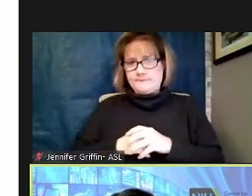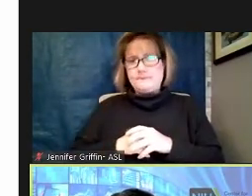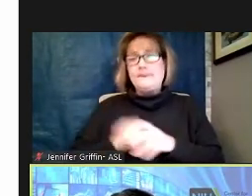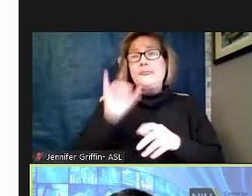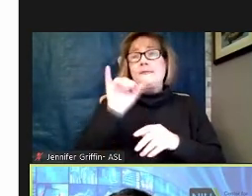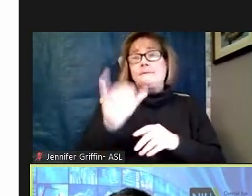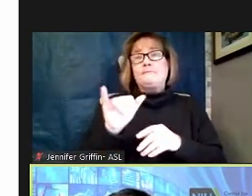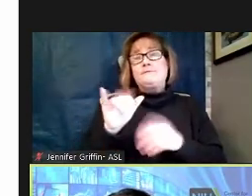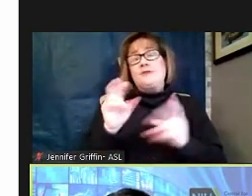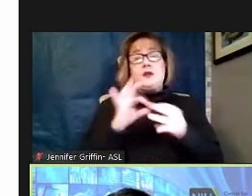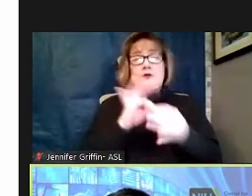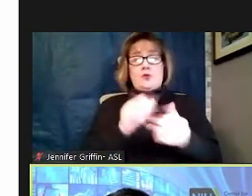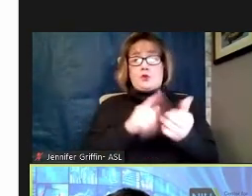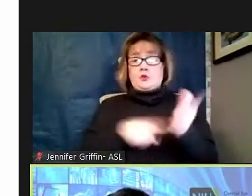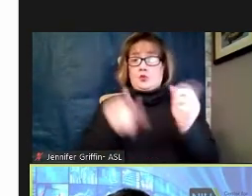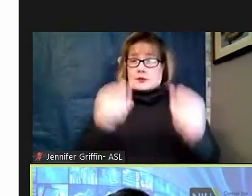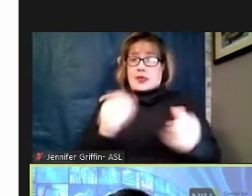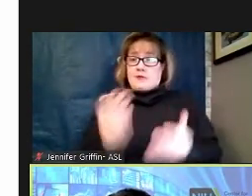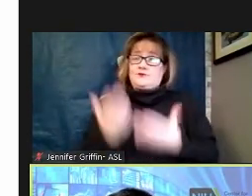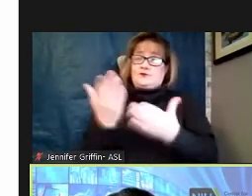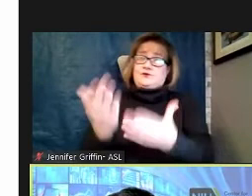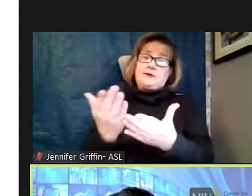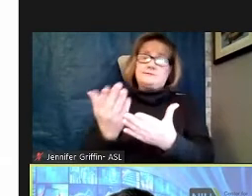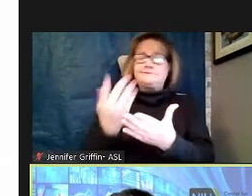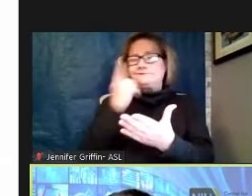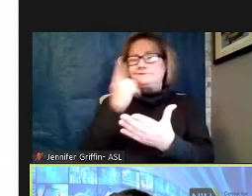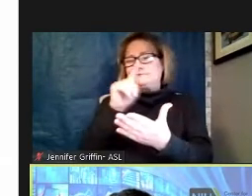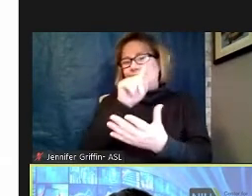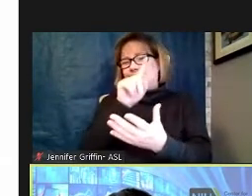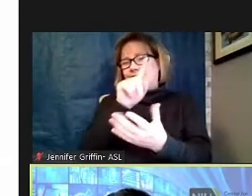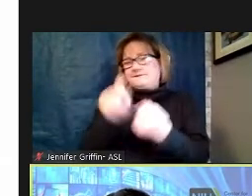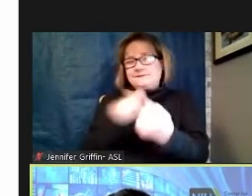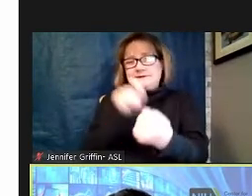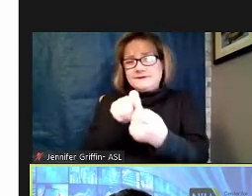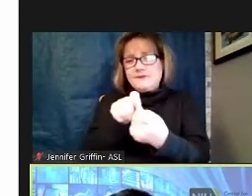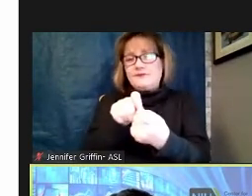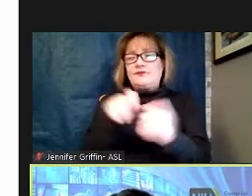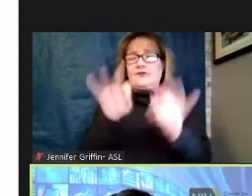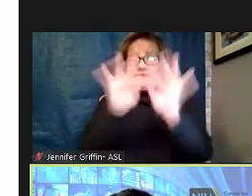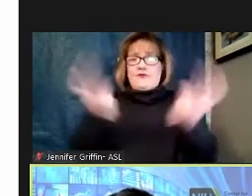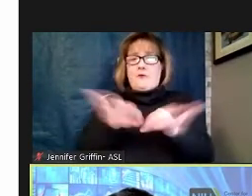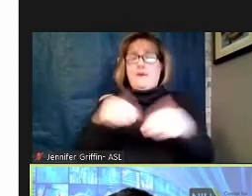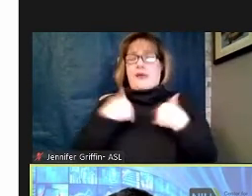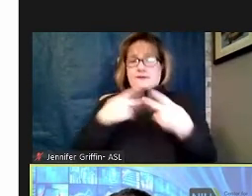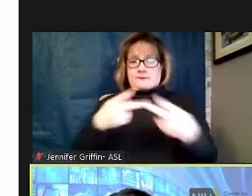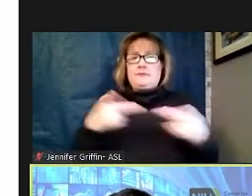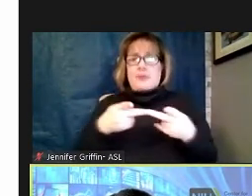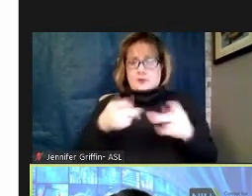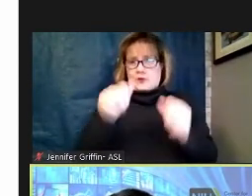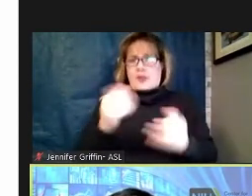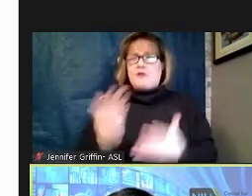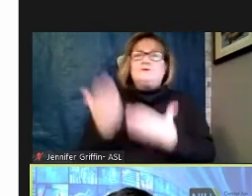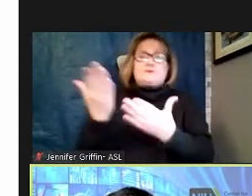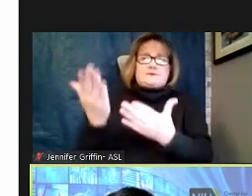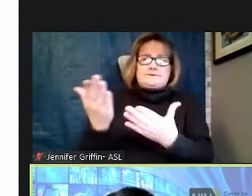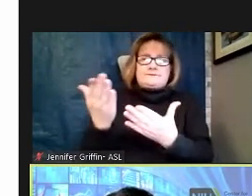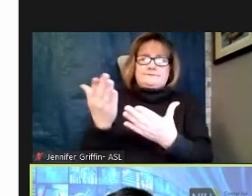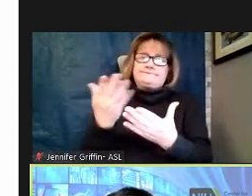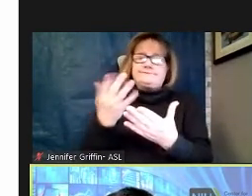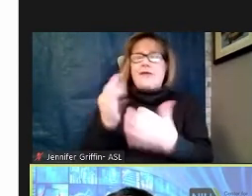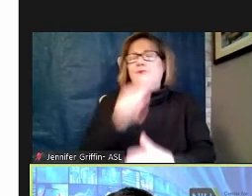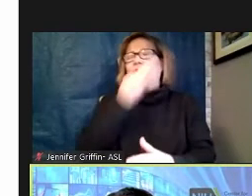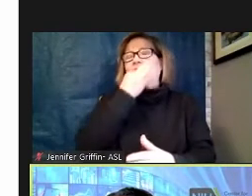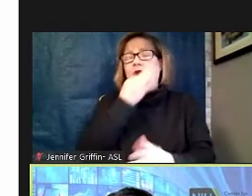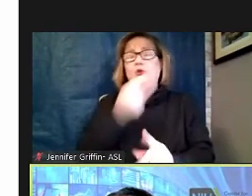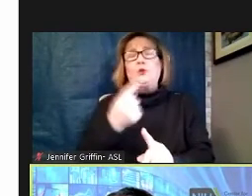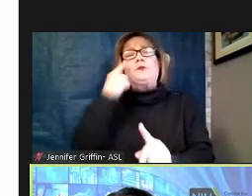In terms of what you can suggest for us specifically, the form has space for you to suggest specific expertise that you